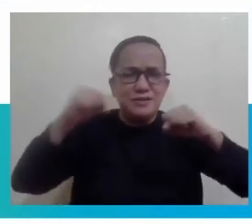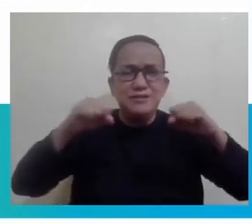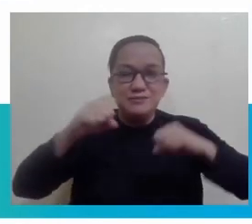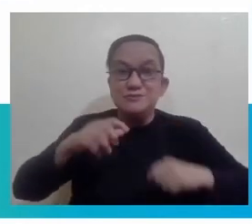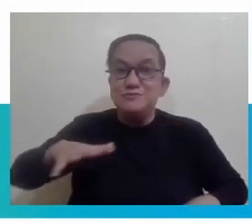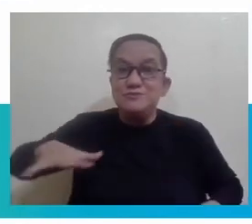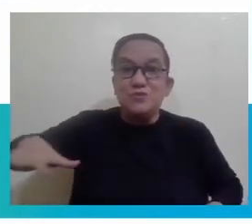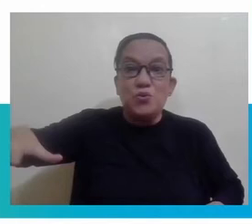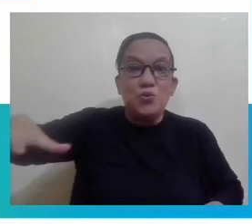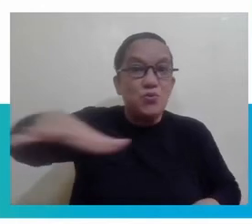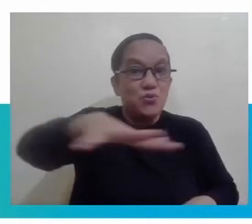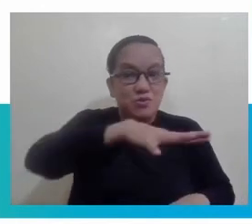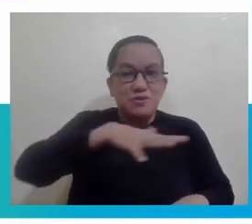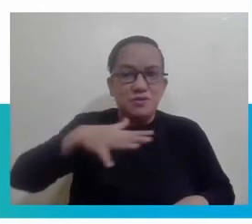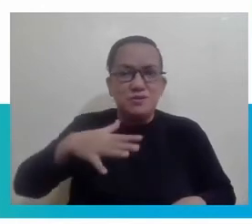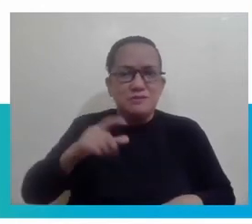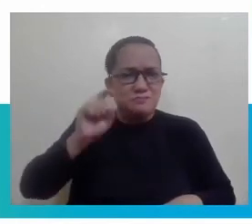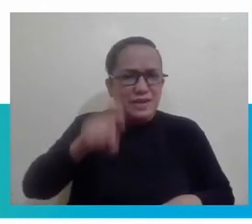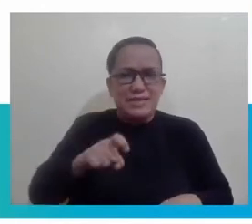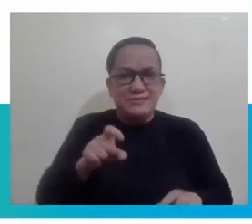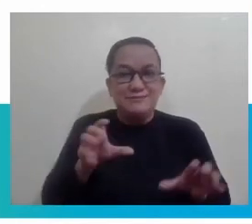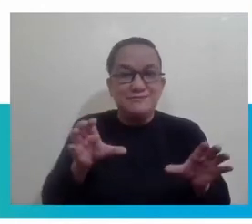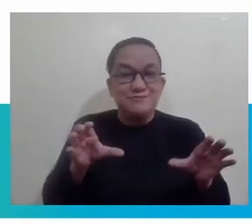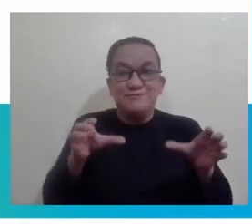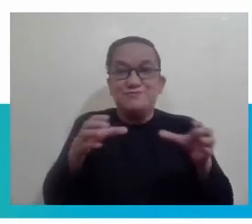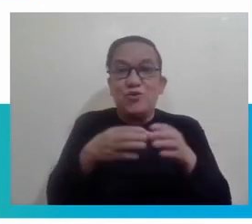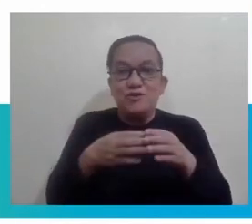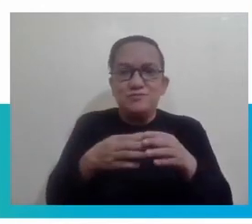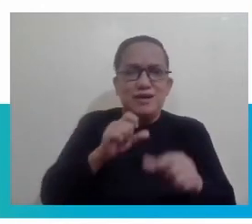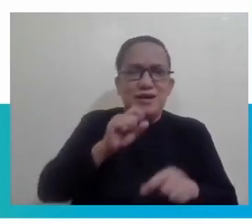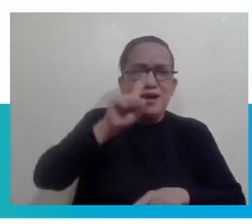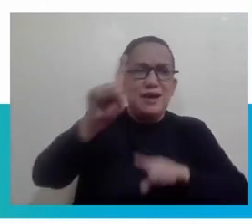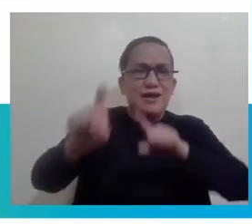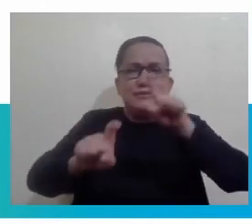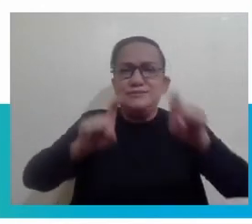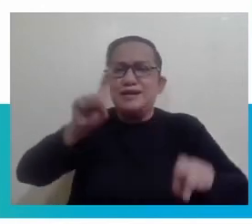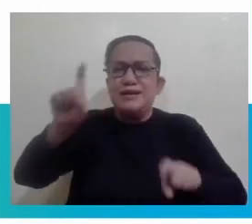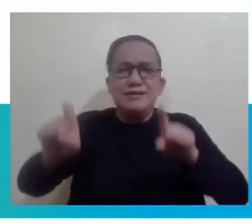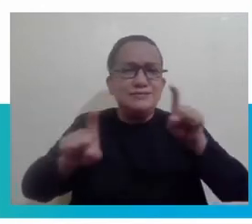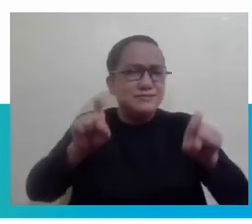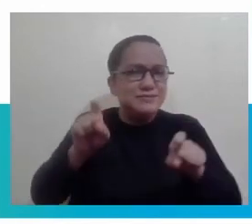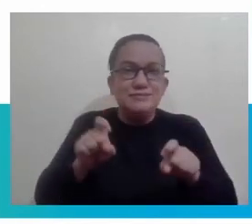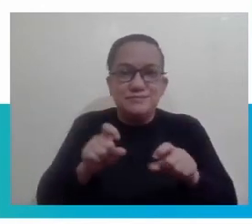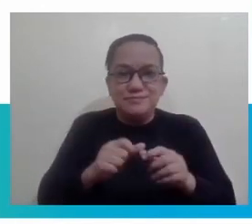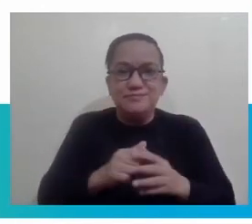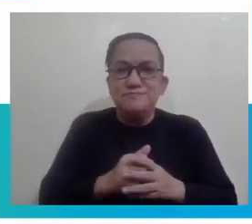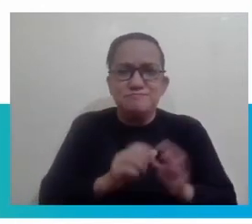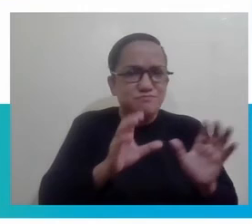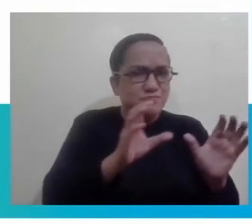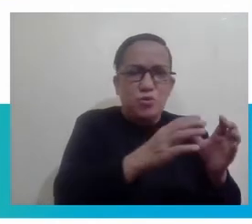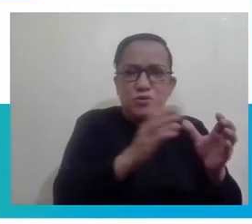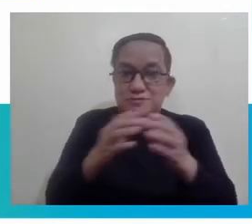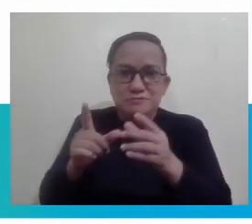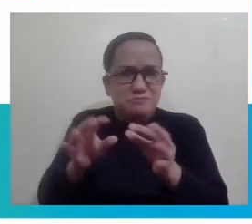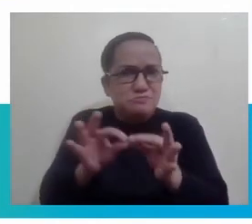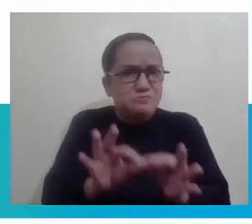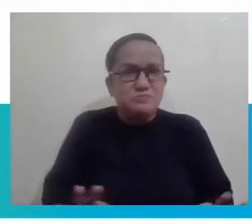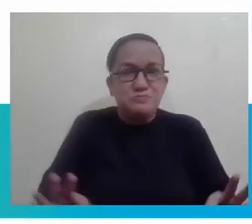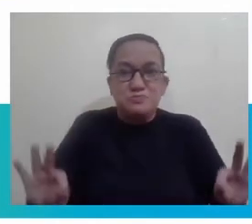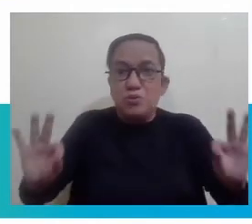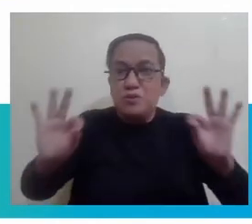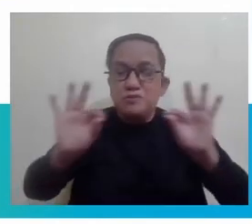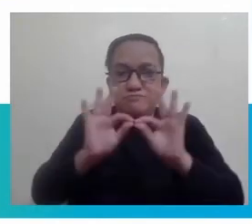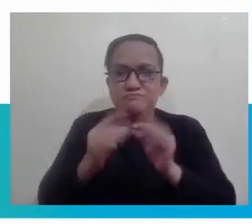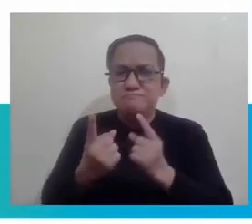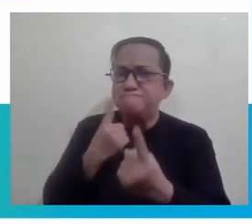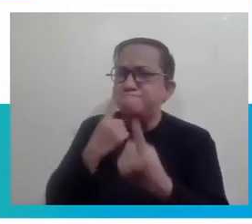dialogue is important and not just a token exercise. We don't have time for just token exercises.